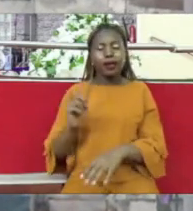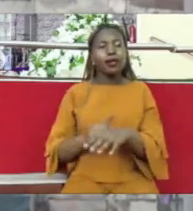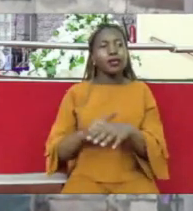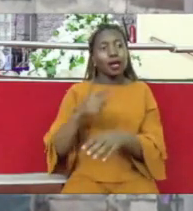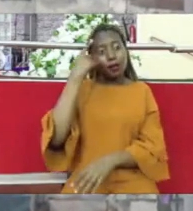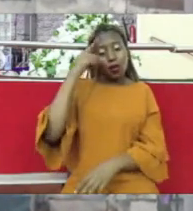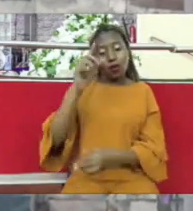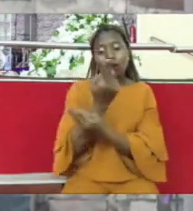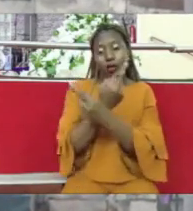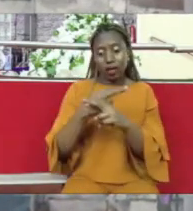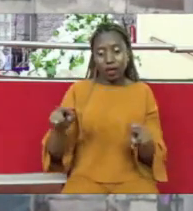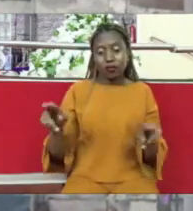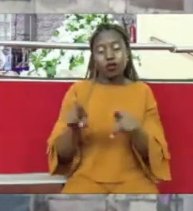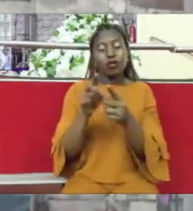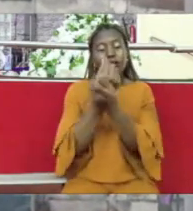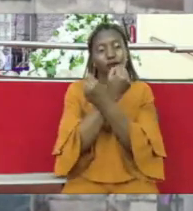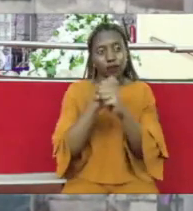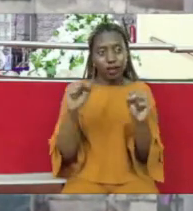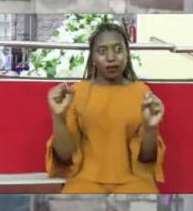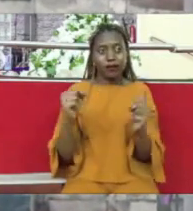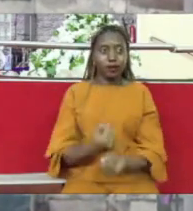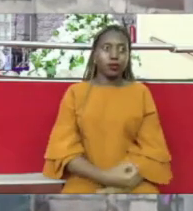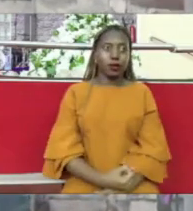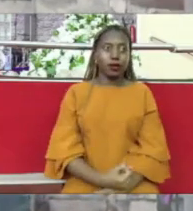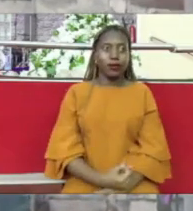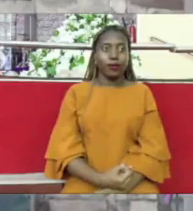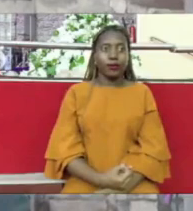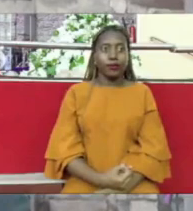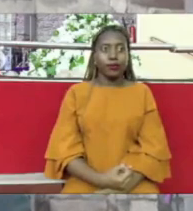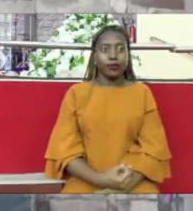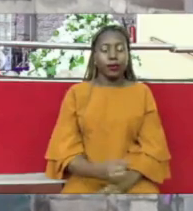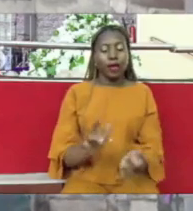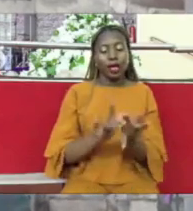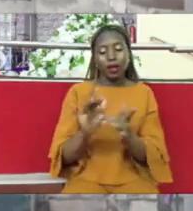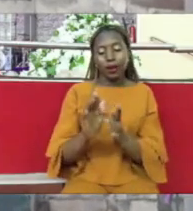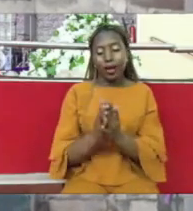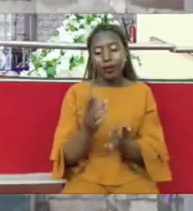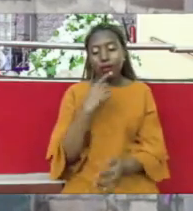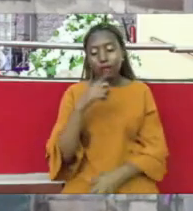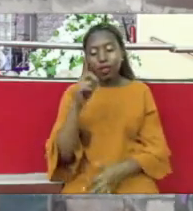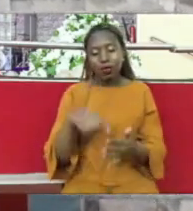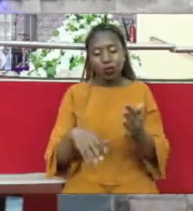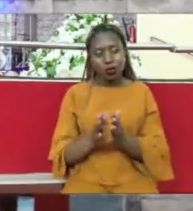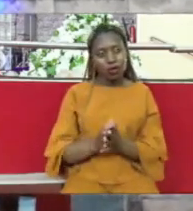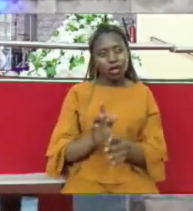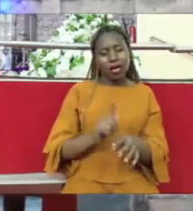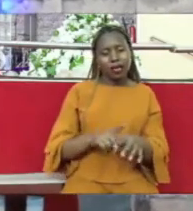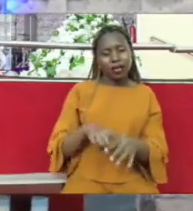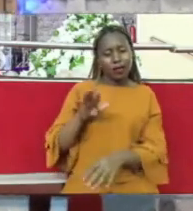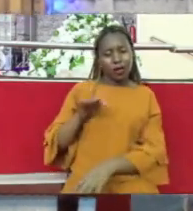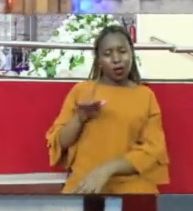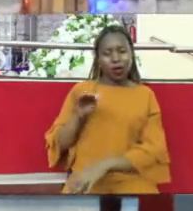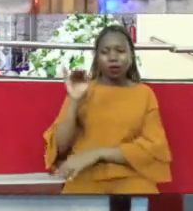ambacho hakuwa amejua ni kwamba hii ilikuwa ni siku yake ya kukombolewa, siku yake ya wokovu. The Bible says that when she was asked to go and call the husband,